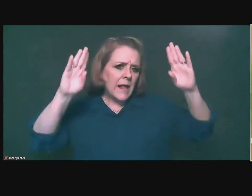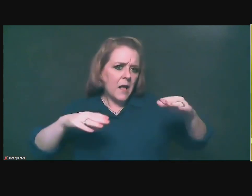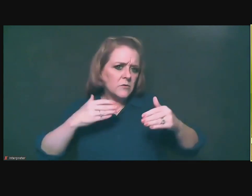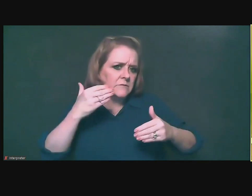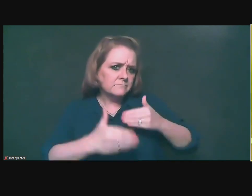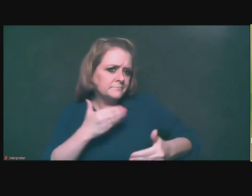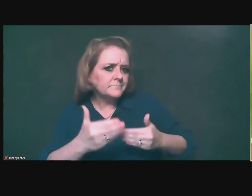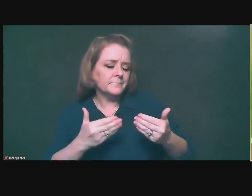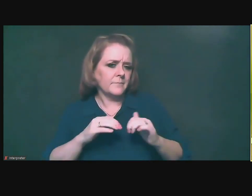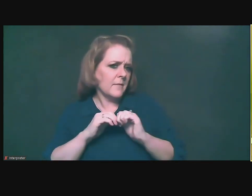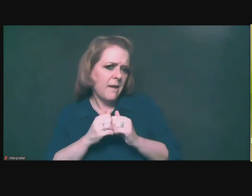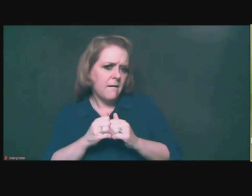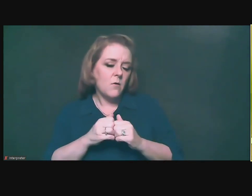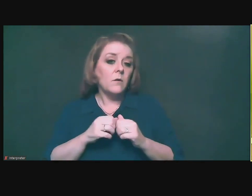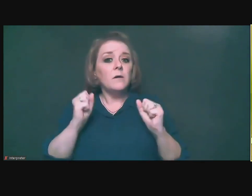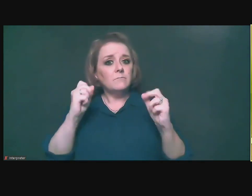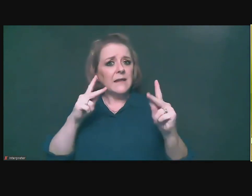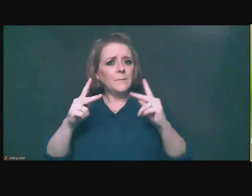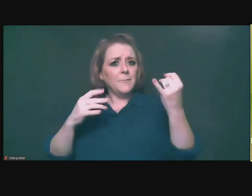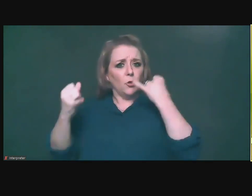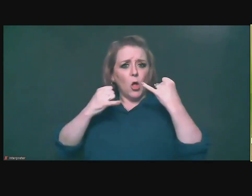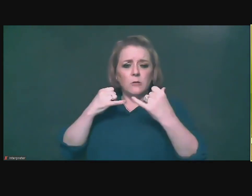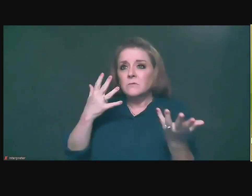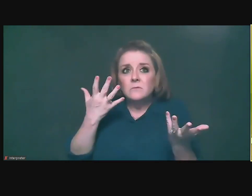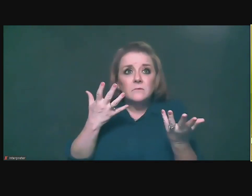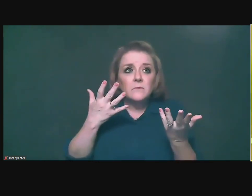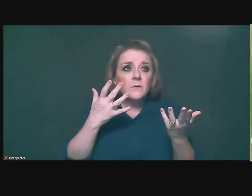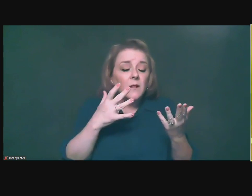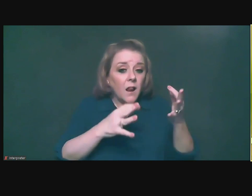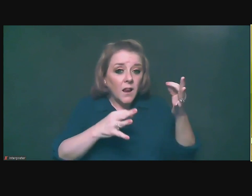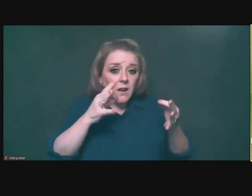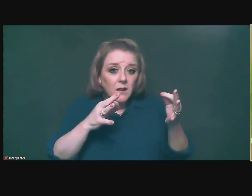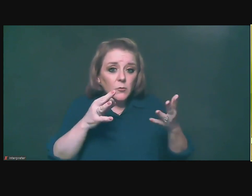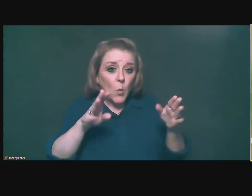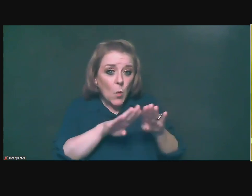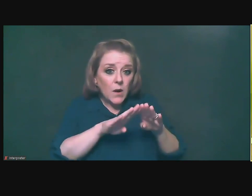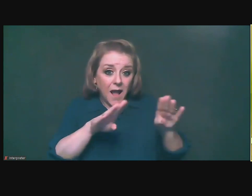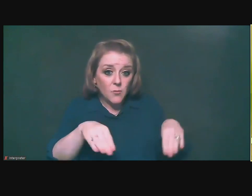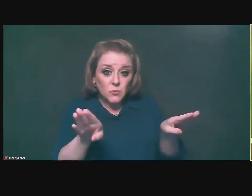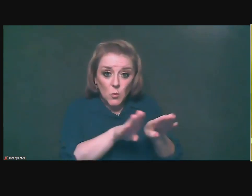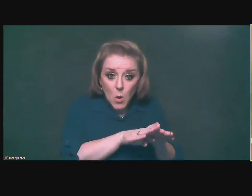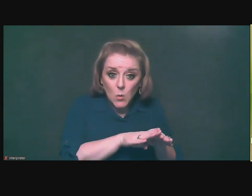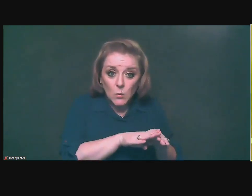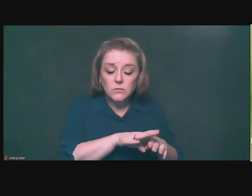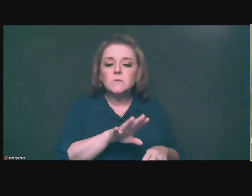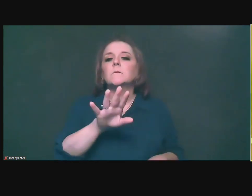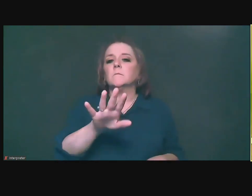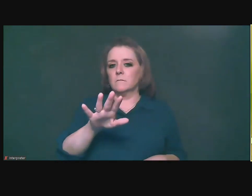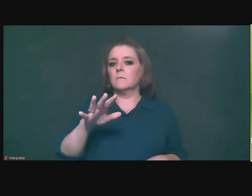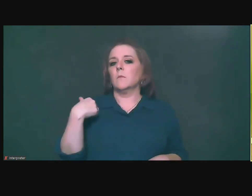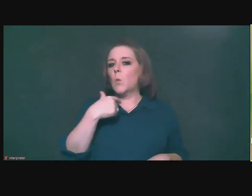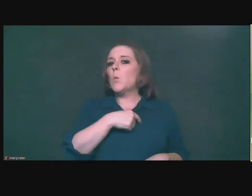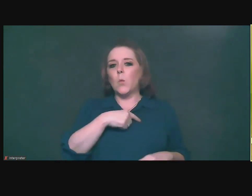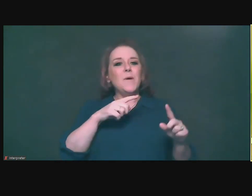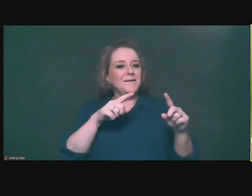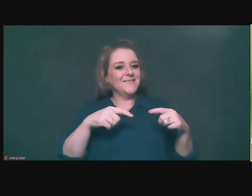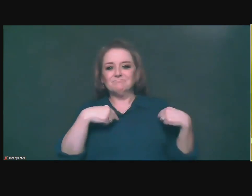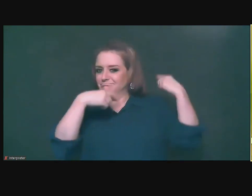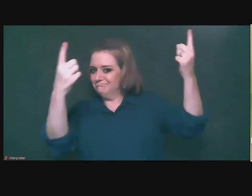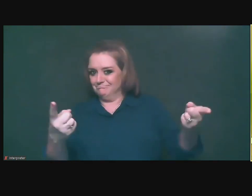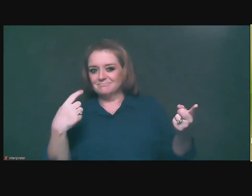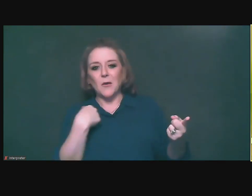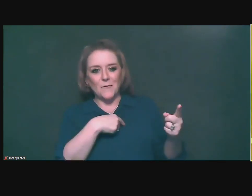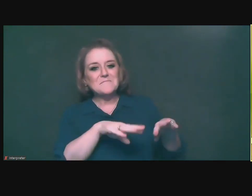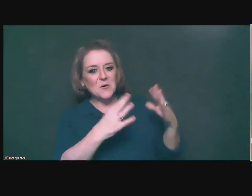called. First of all, they said, is the Lubbock County Courthouse closed? And just rest assured, we have been open the entire time. The